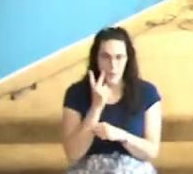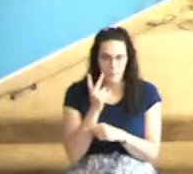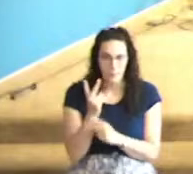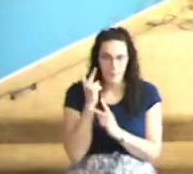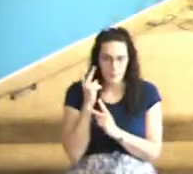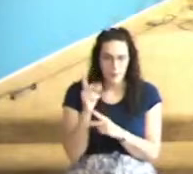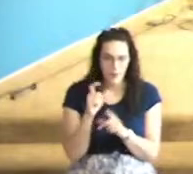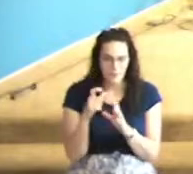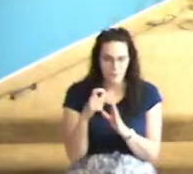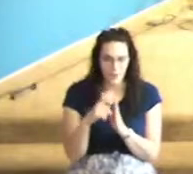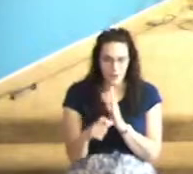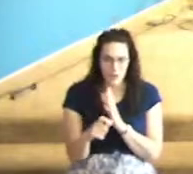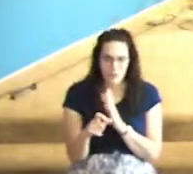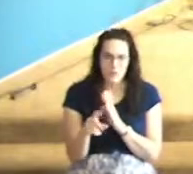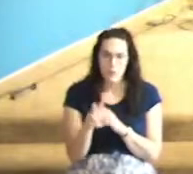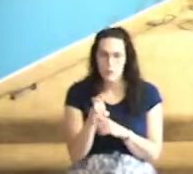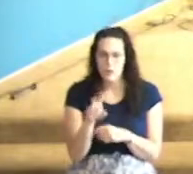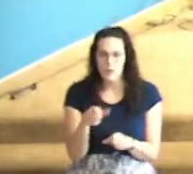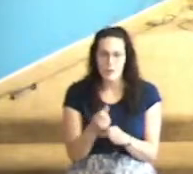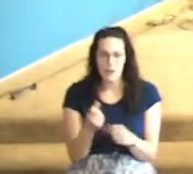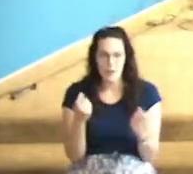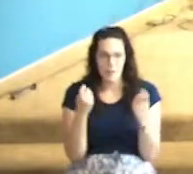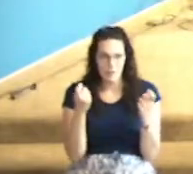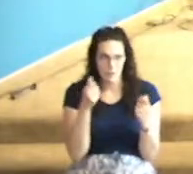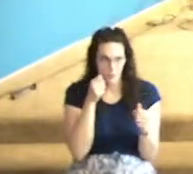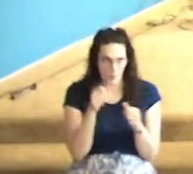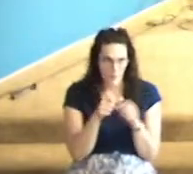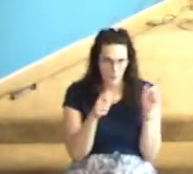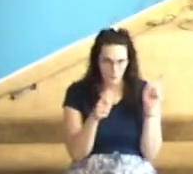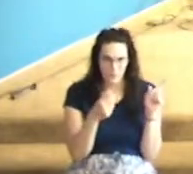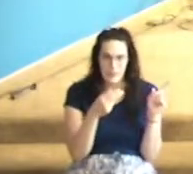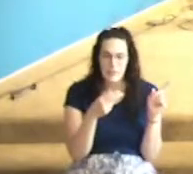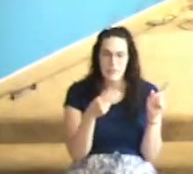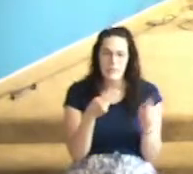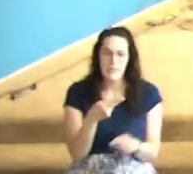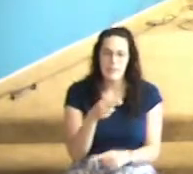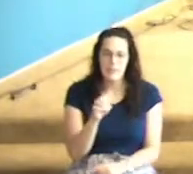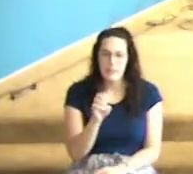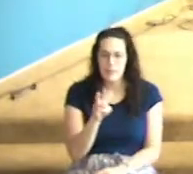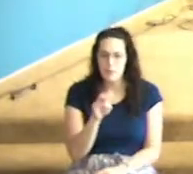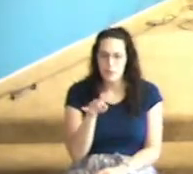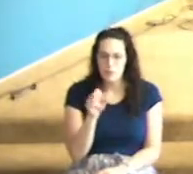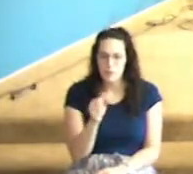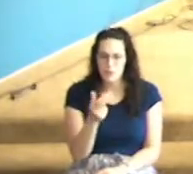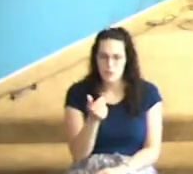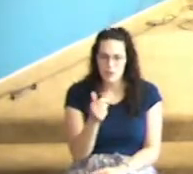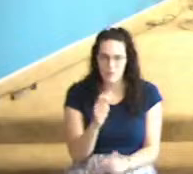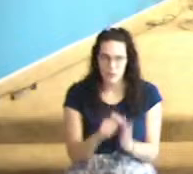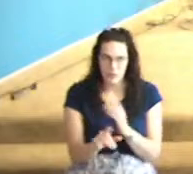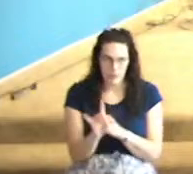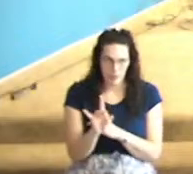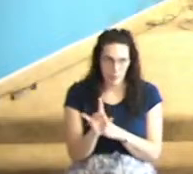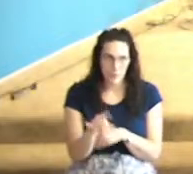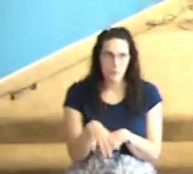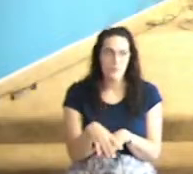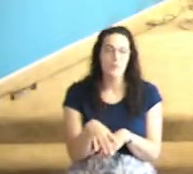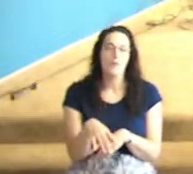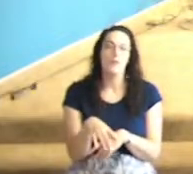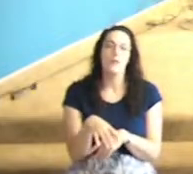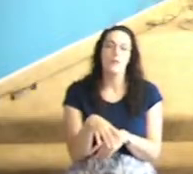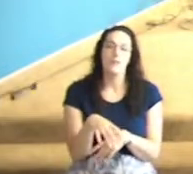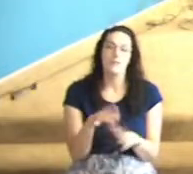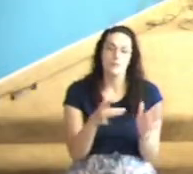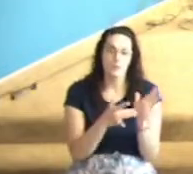200th anniversary. Even got it over here for you. It's Hebrews 13, verse 8. You guys remember the signs, okay? So